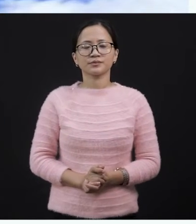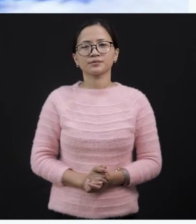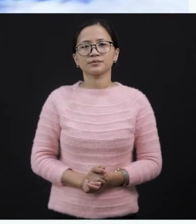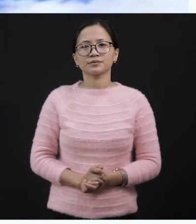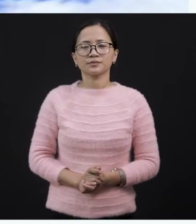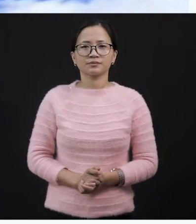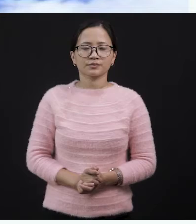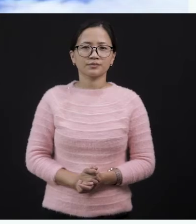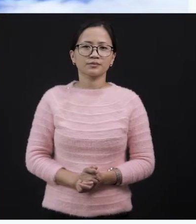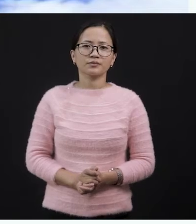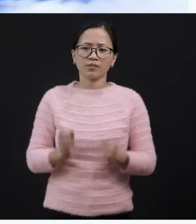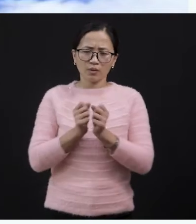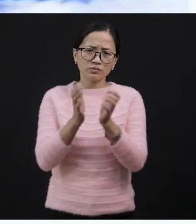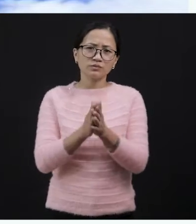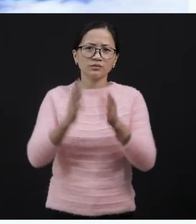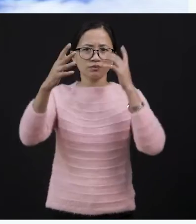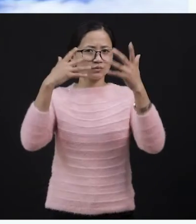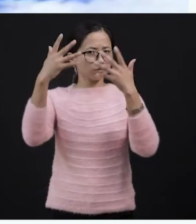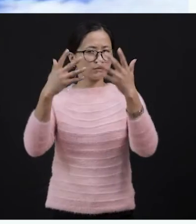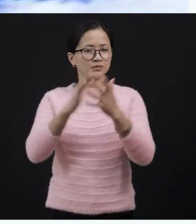Okay? Now, without air,